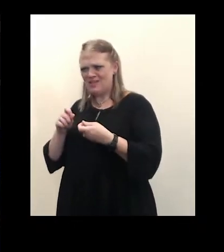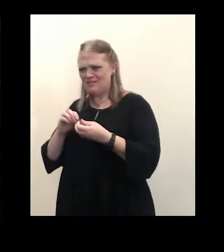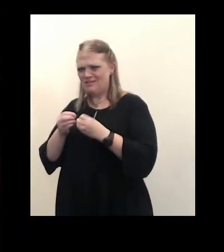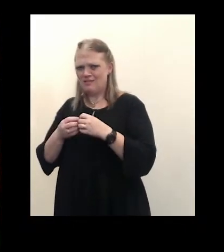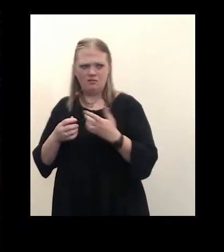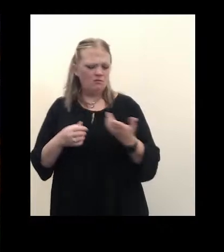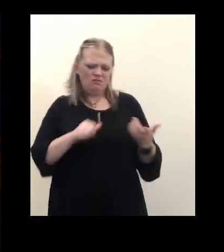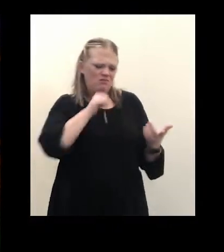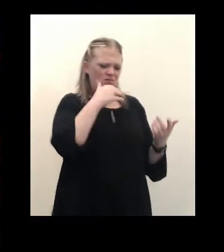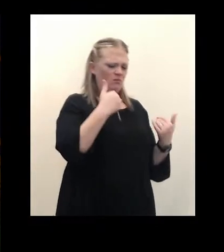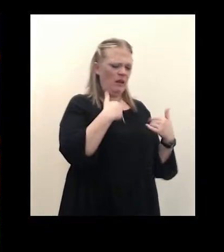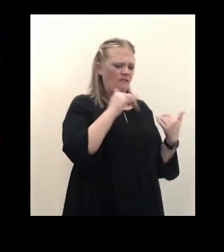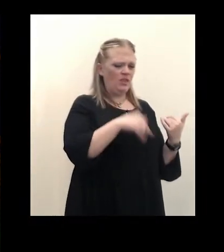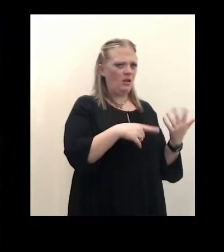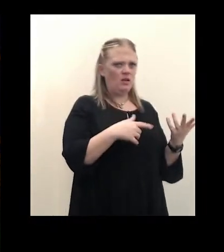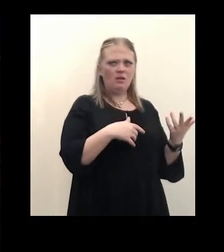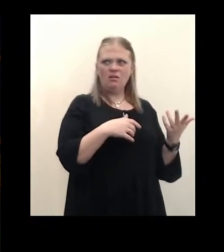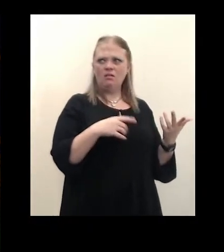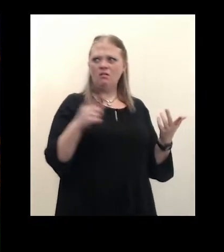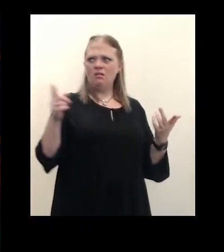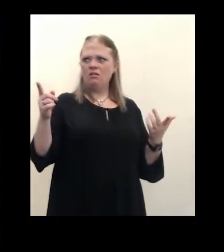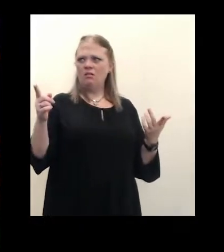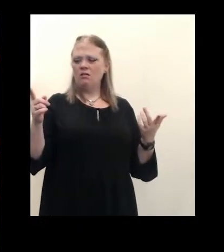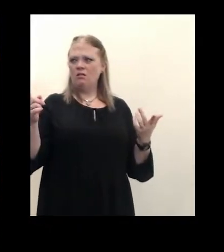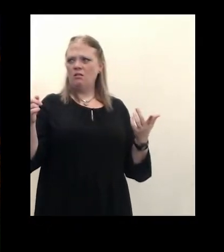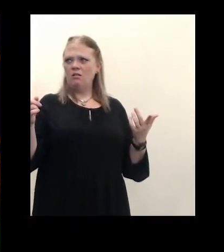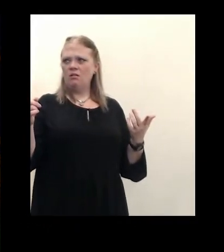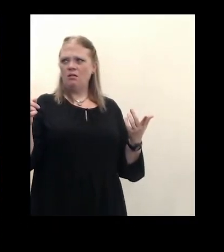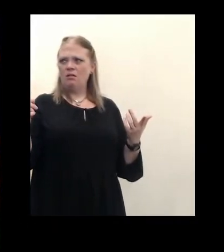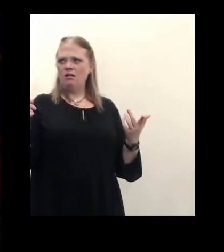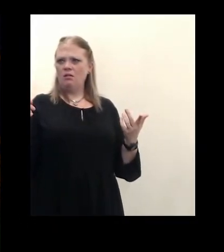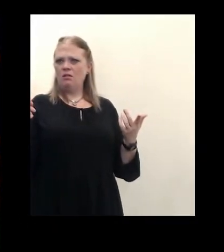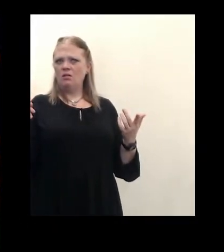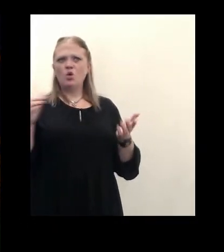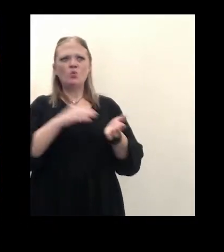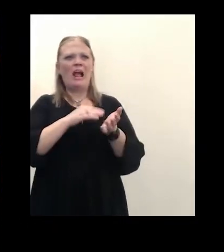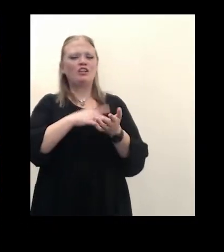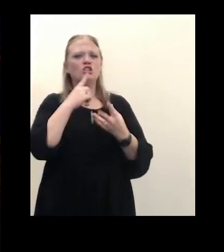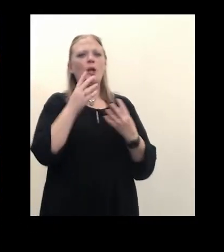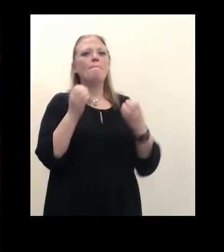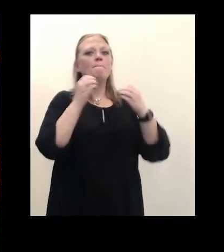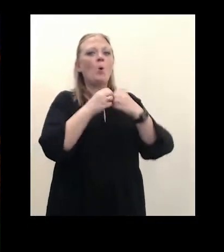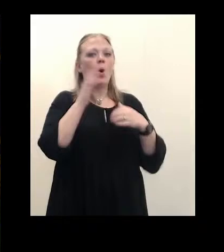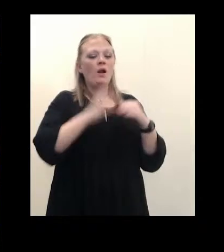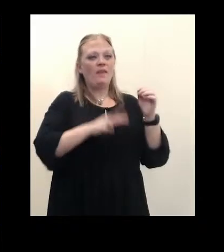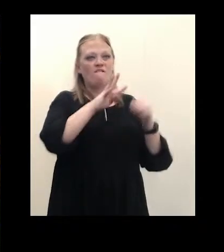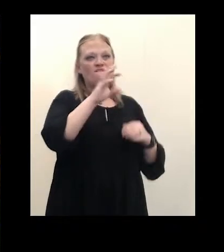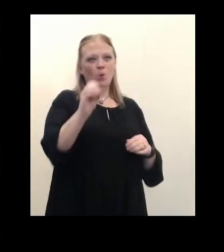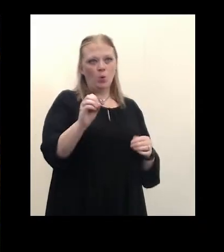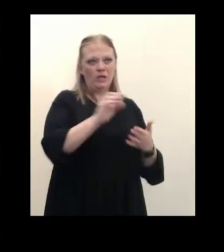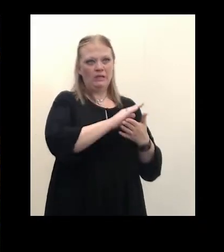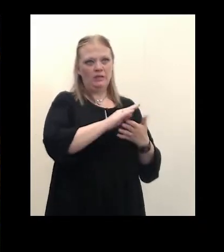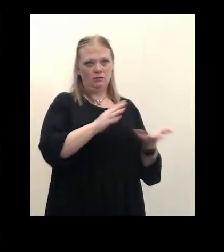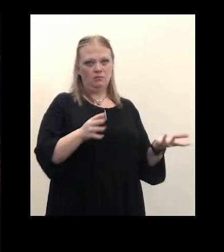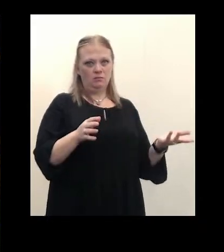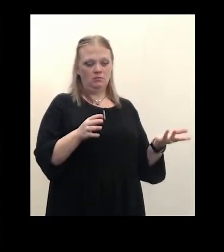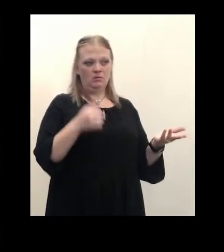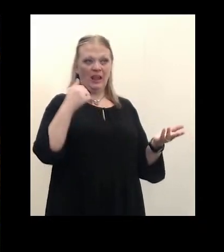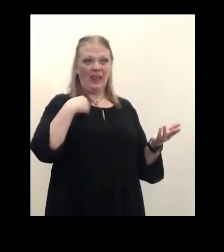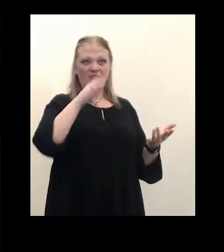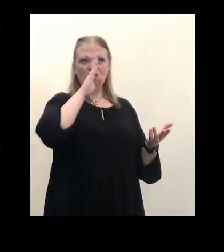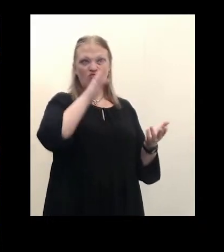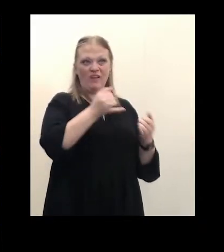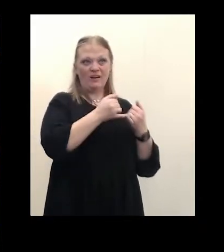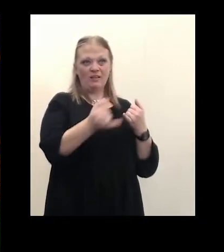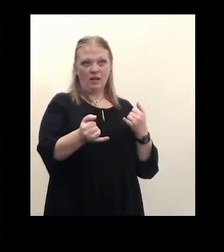I don't have the top, I don't think we have the It'll exact. be more than 40. It'd be more than 40 sanitarians, who would then have a direct line to an individual